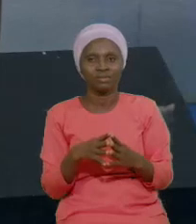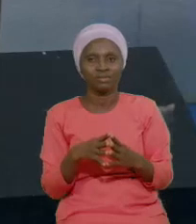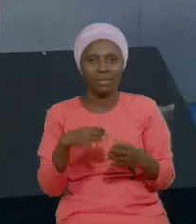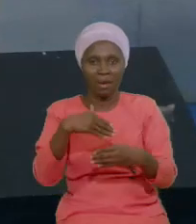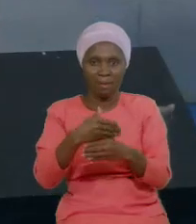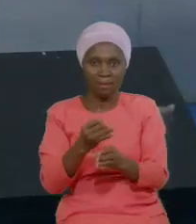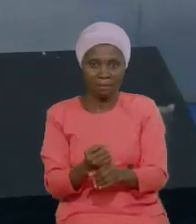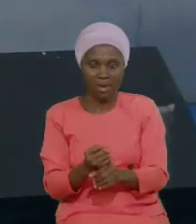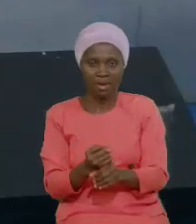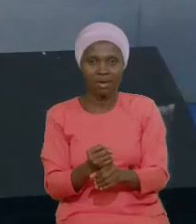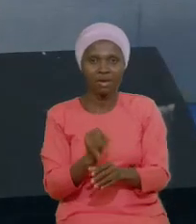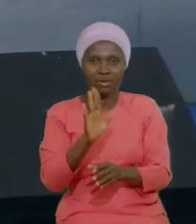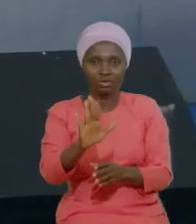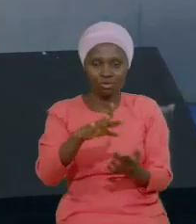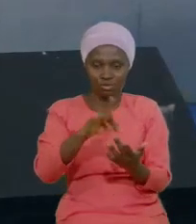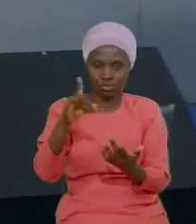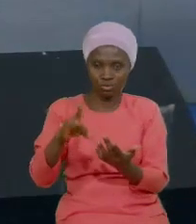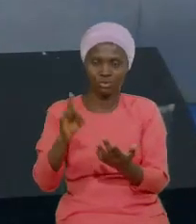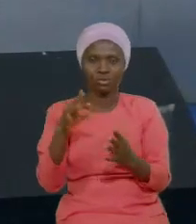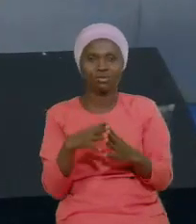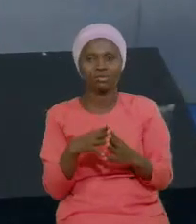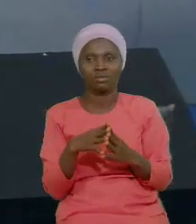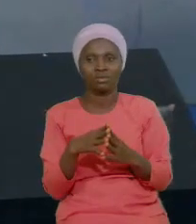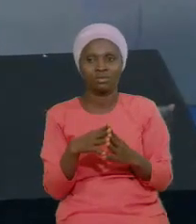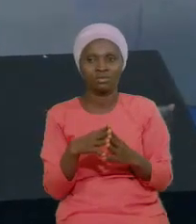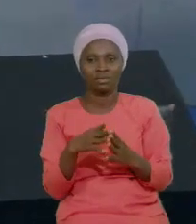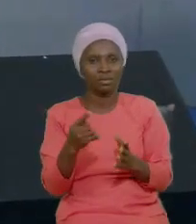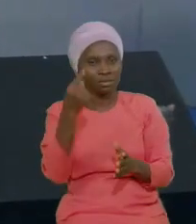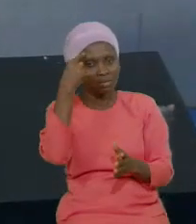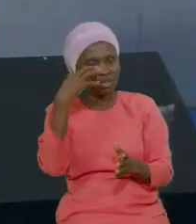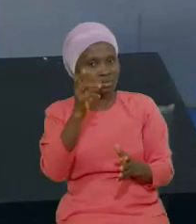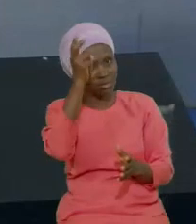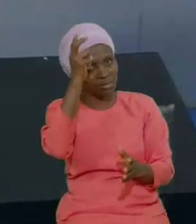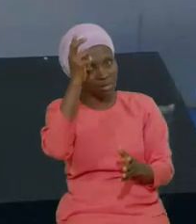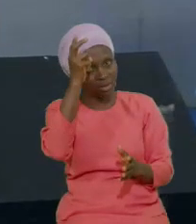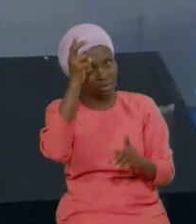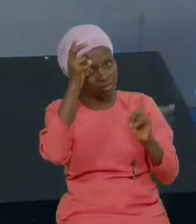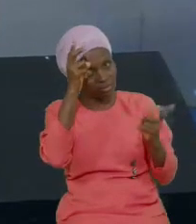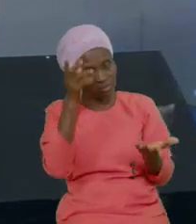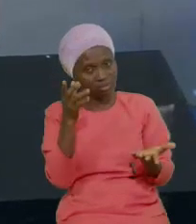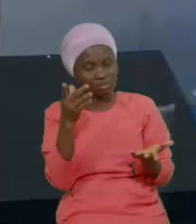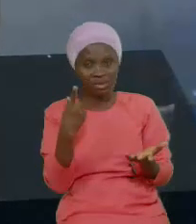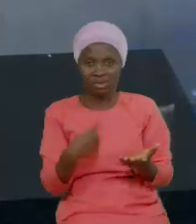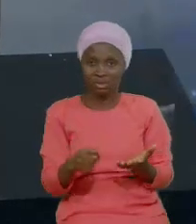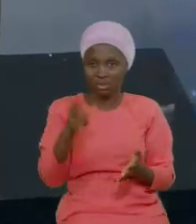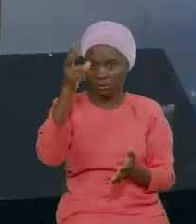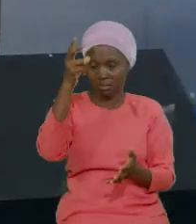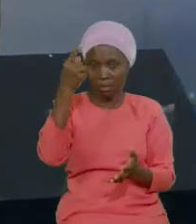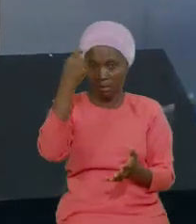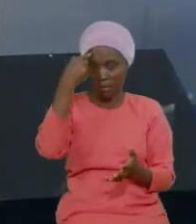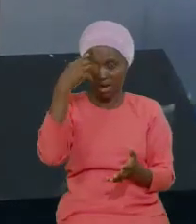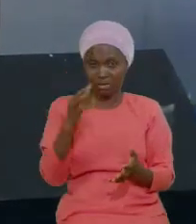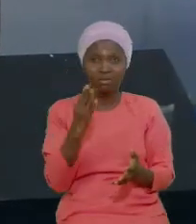Make your choice. The mind of Satan. The mind of bad